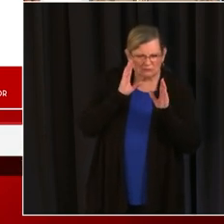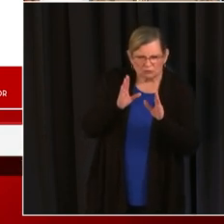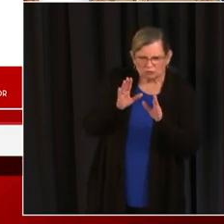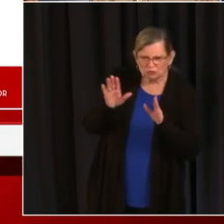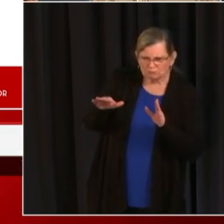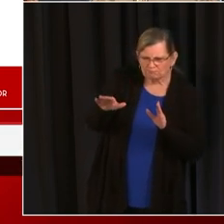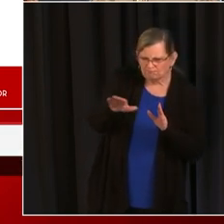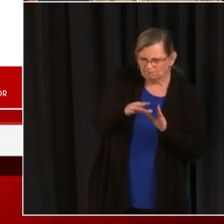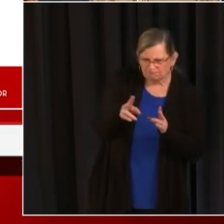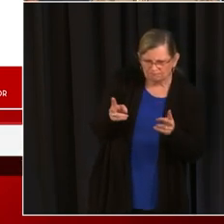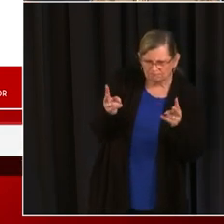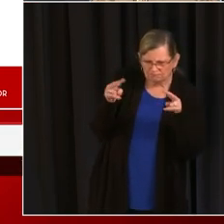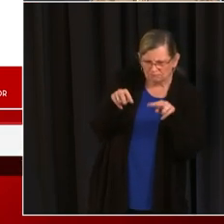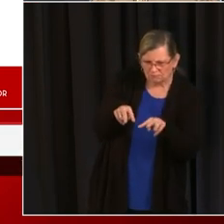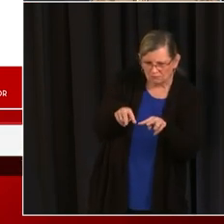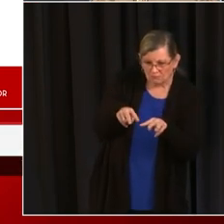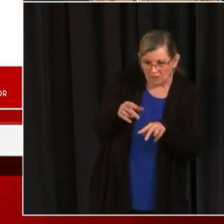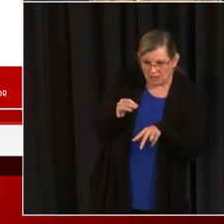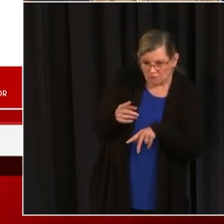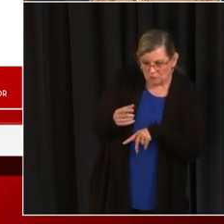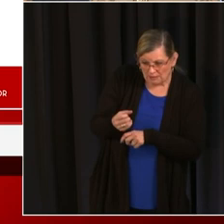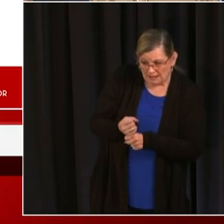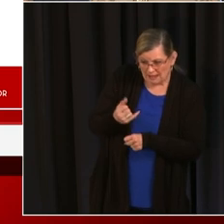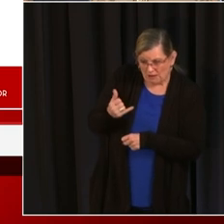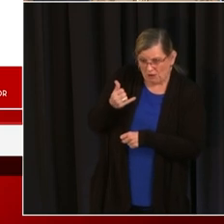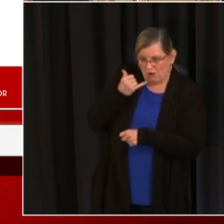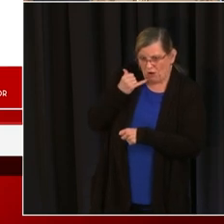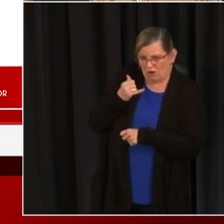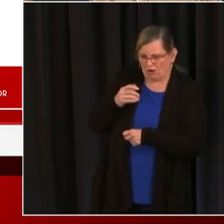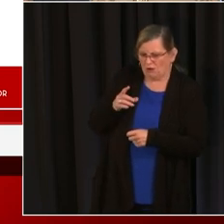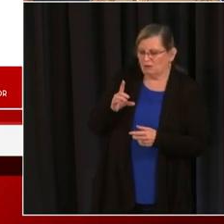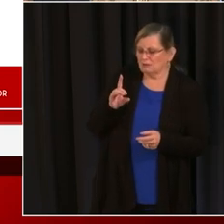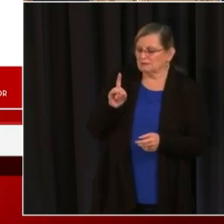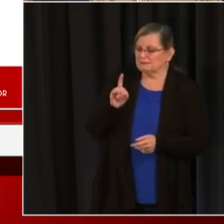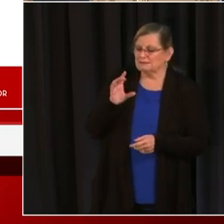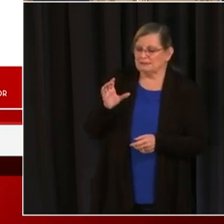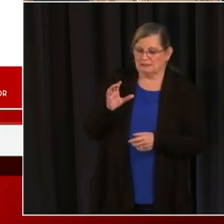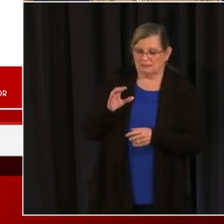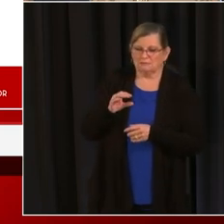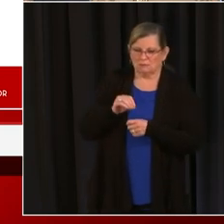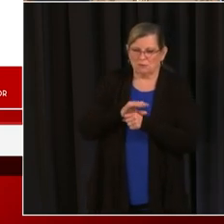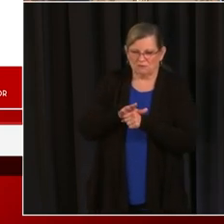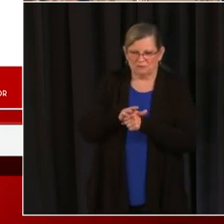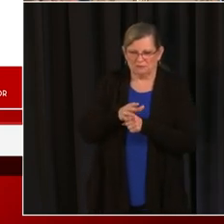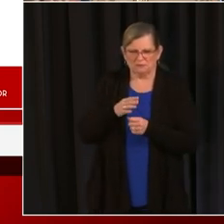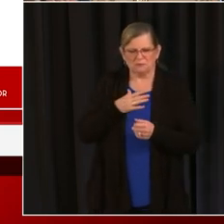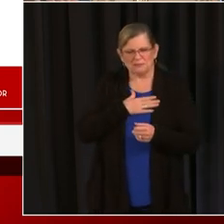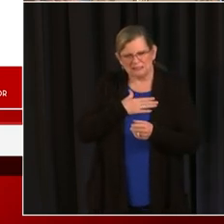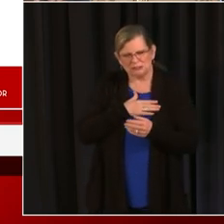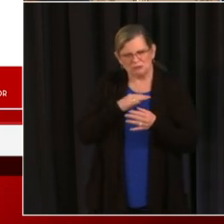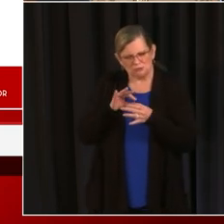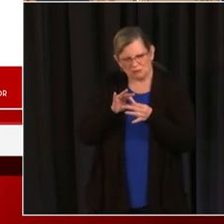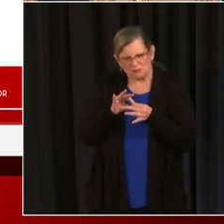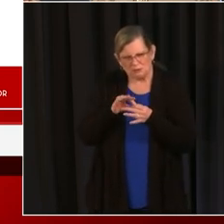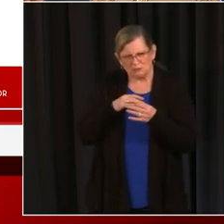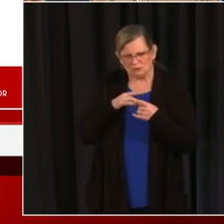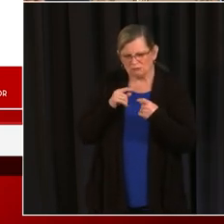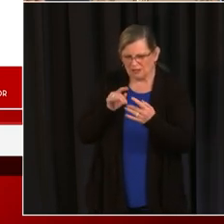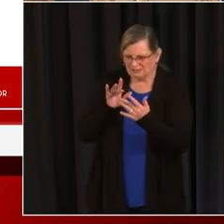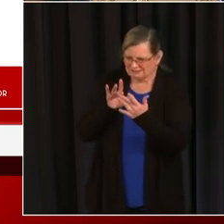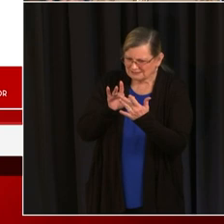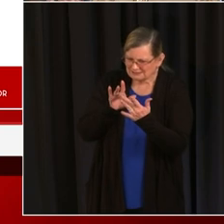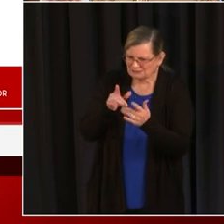and remind them, if you get a call from DC Health, to answer the call, and please cooperate with our contact tracers, because we